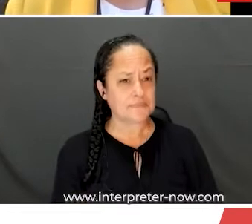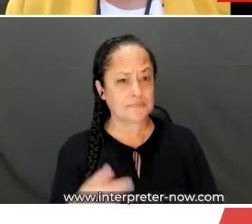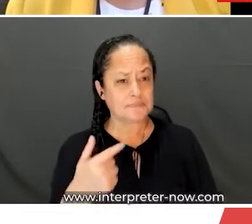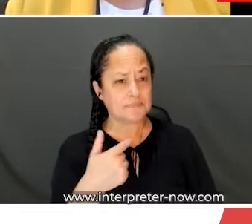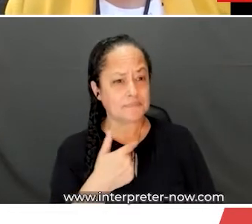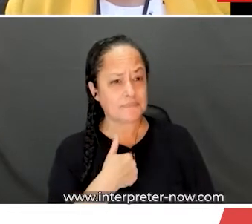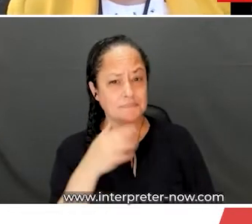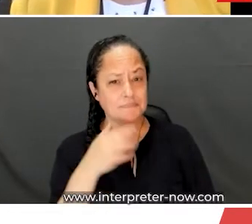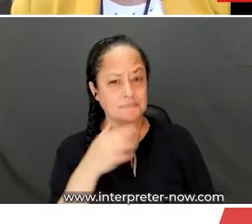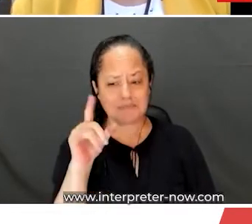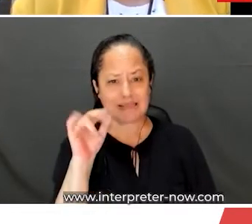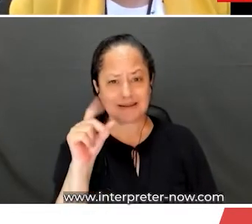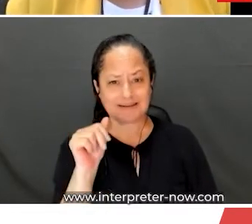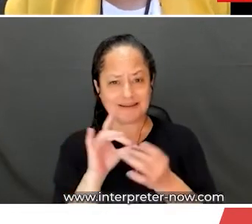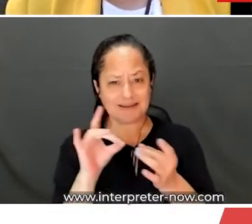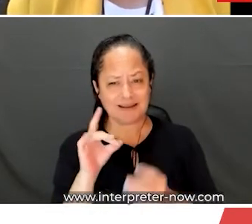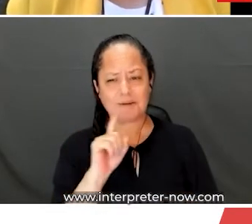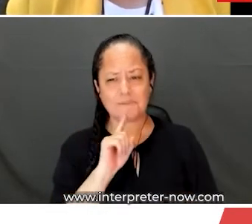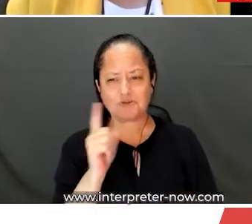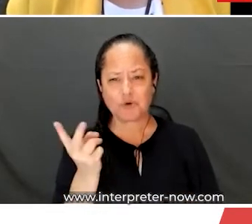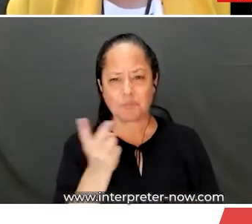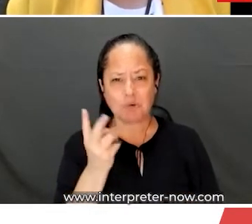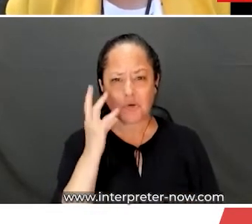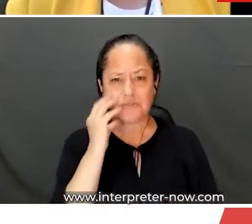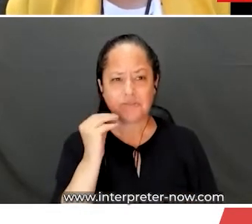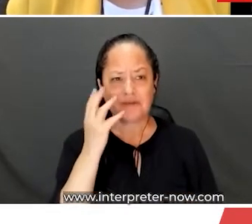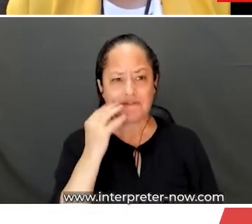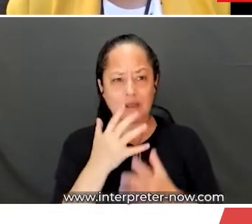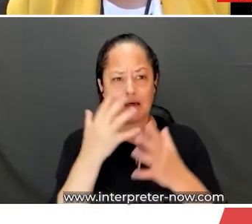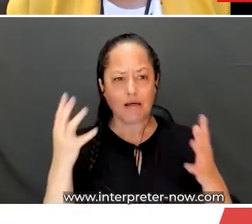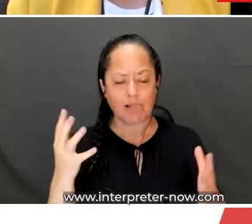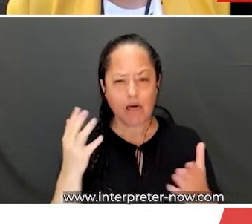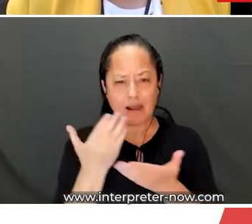I'm sure you both have experienced a lot of forms of